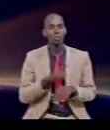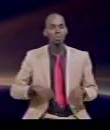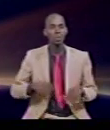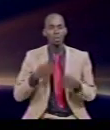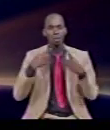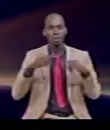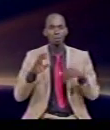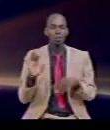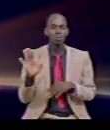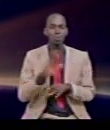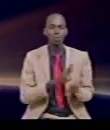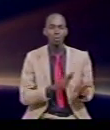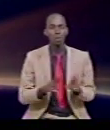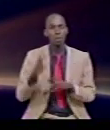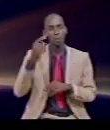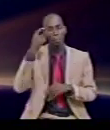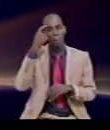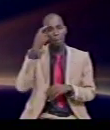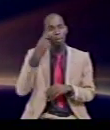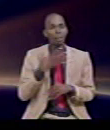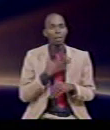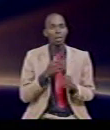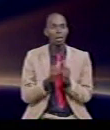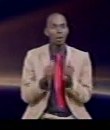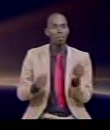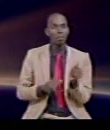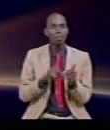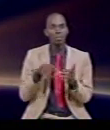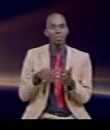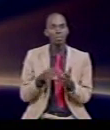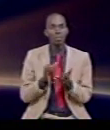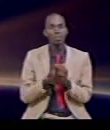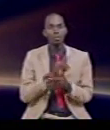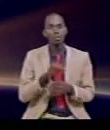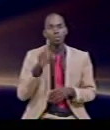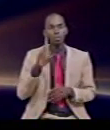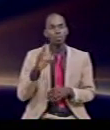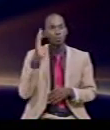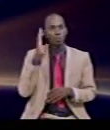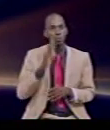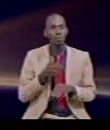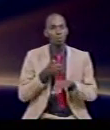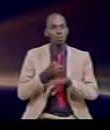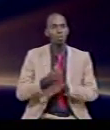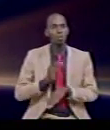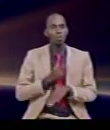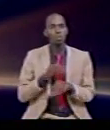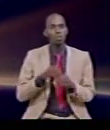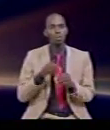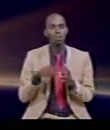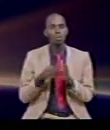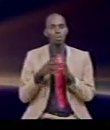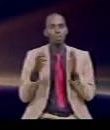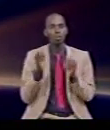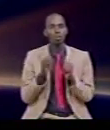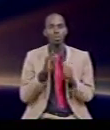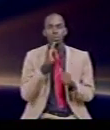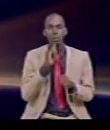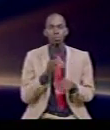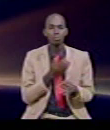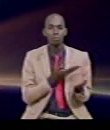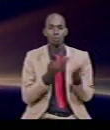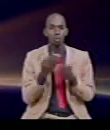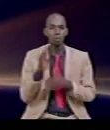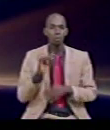ready mind. Avoiding this, that no man should blame us in this abundance which is administered by us. Providing